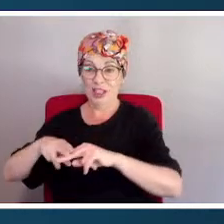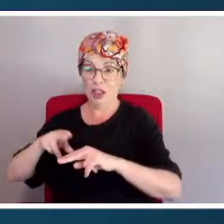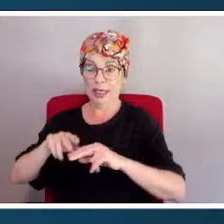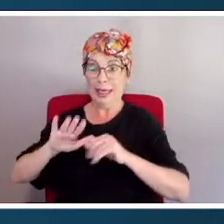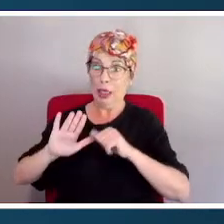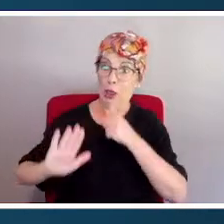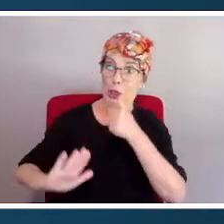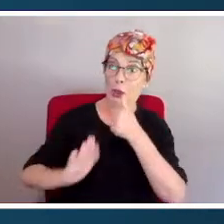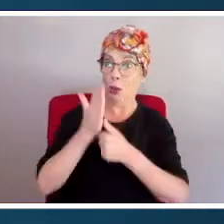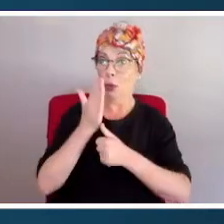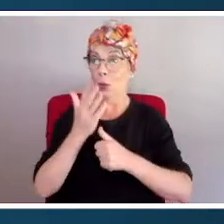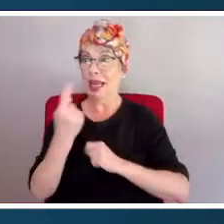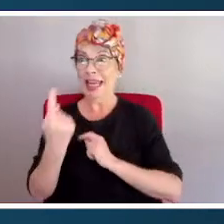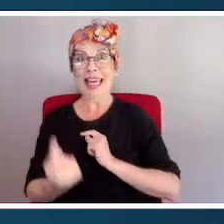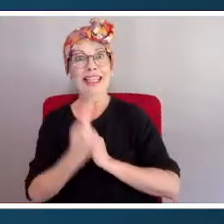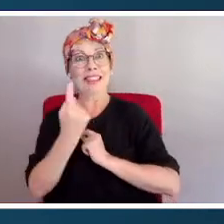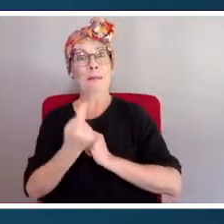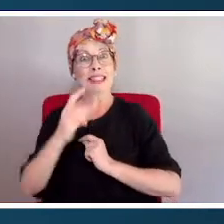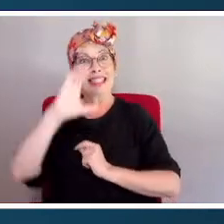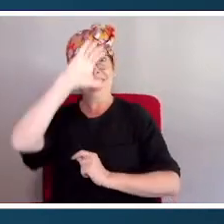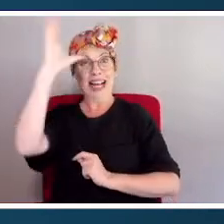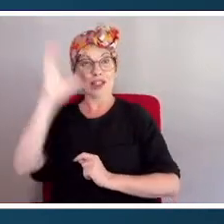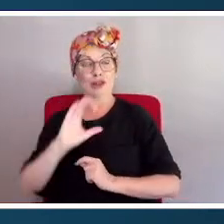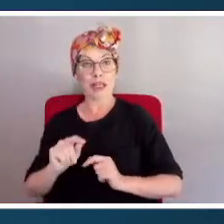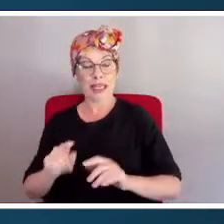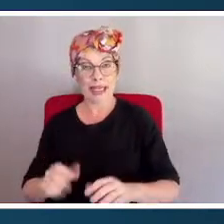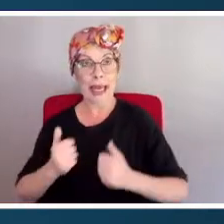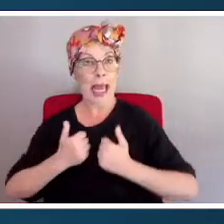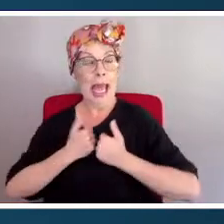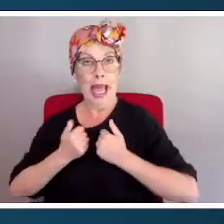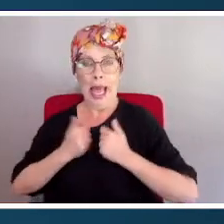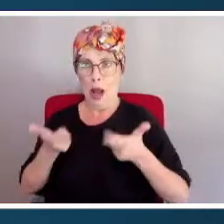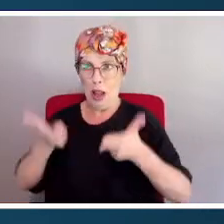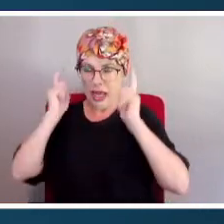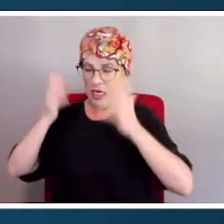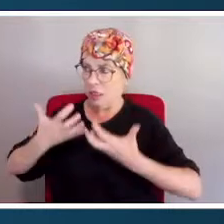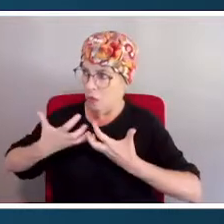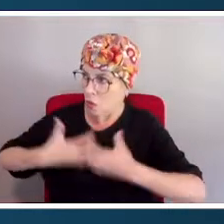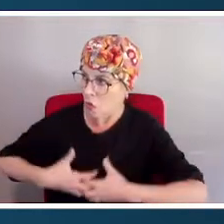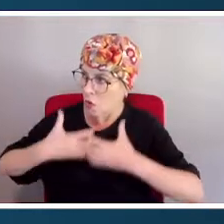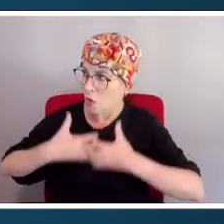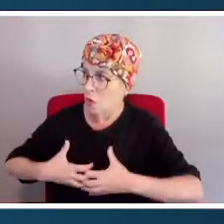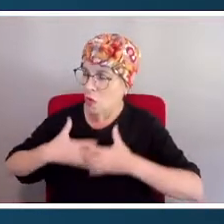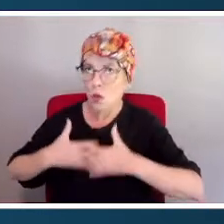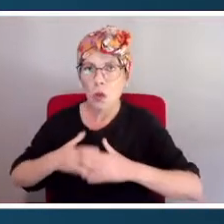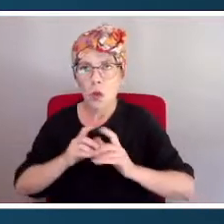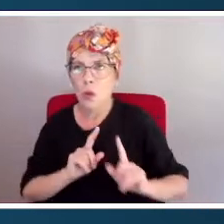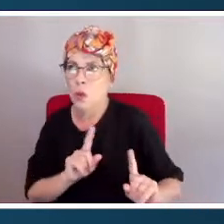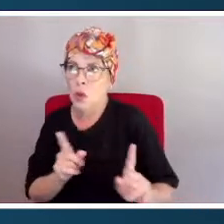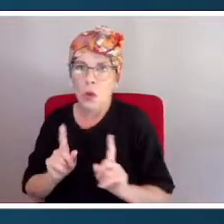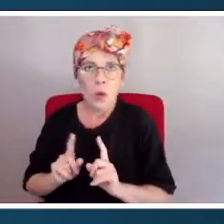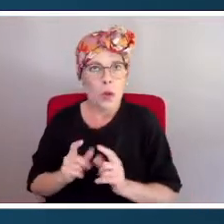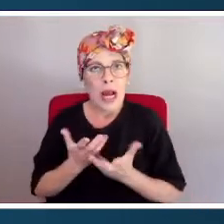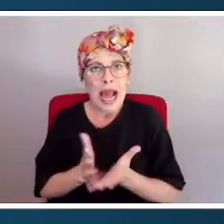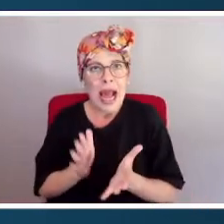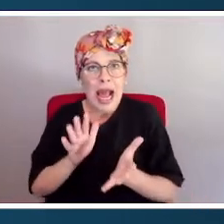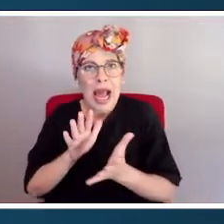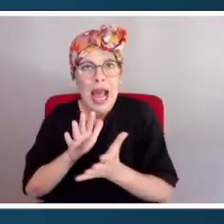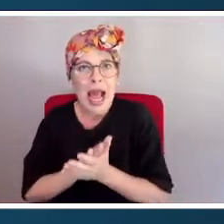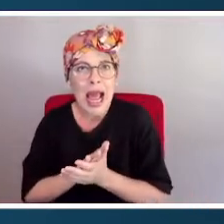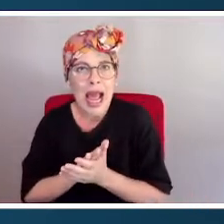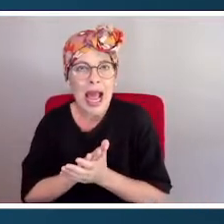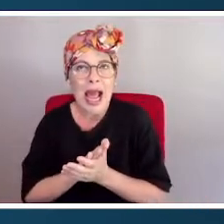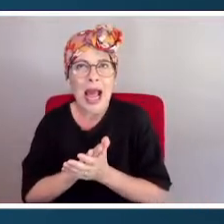country, our leaders were thinking hard about how people could earn a decent